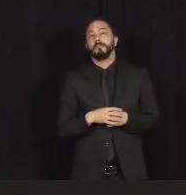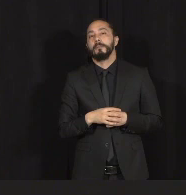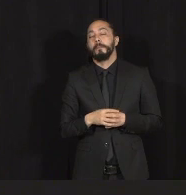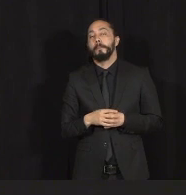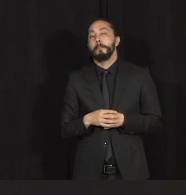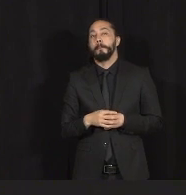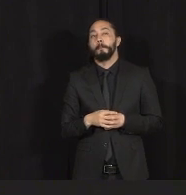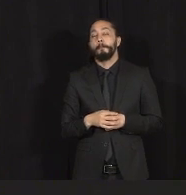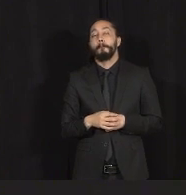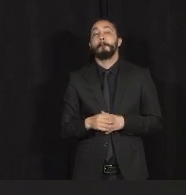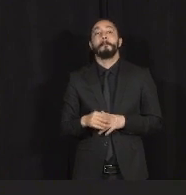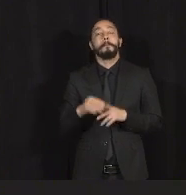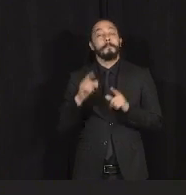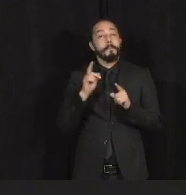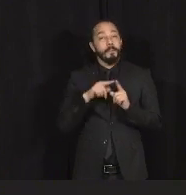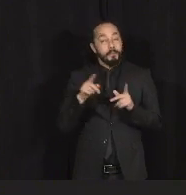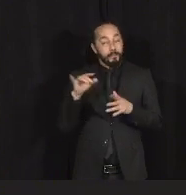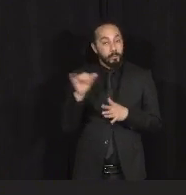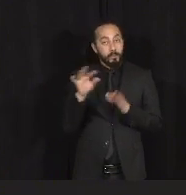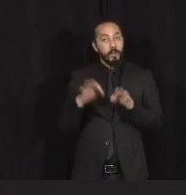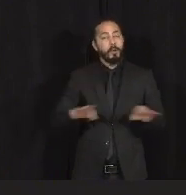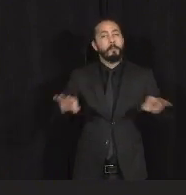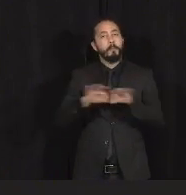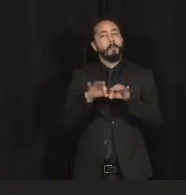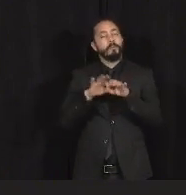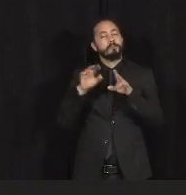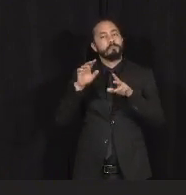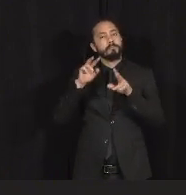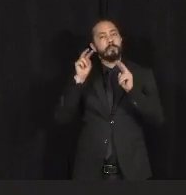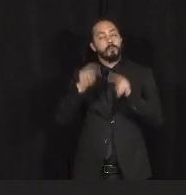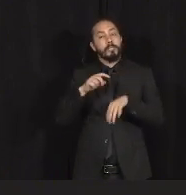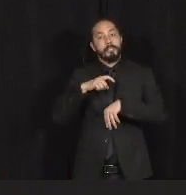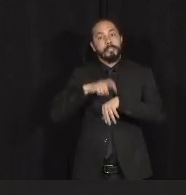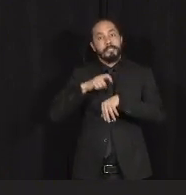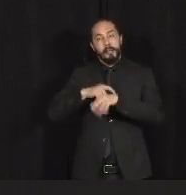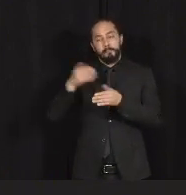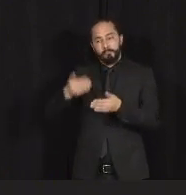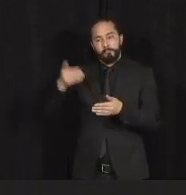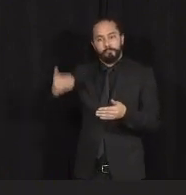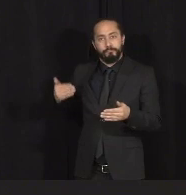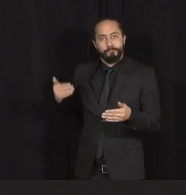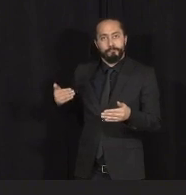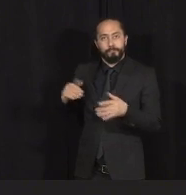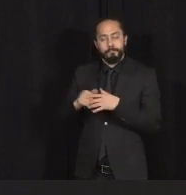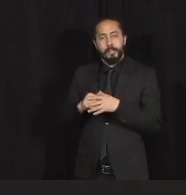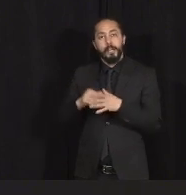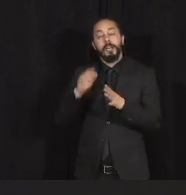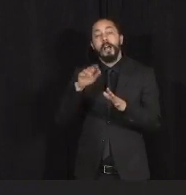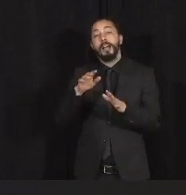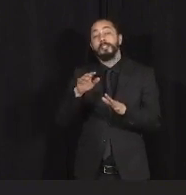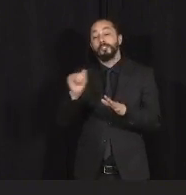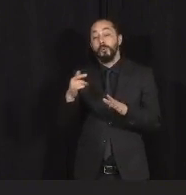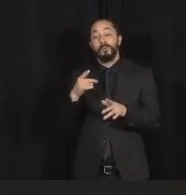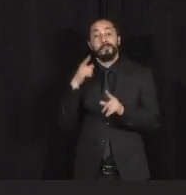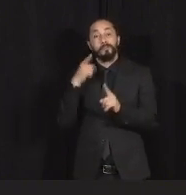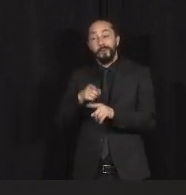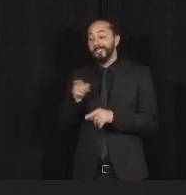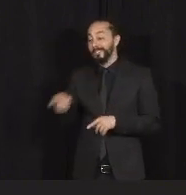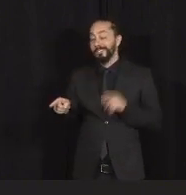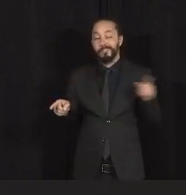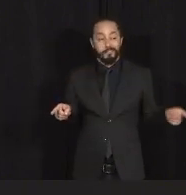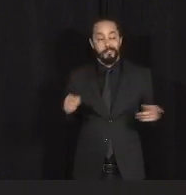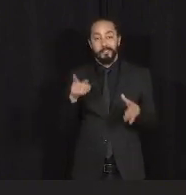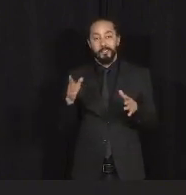been raised by Dr. Donnelly and Dr. Brown on social distancing and managing the disease. If we can keep the prevalence of the